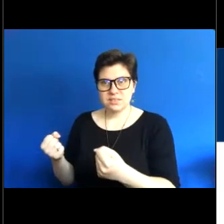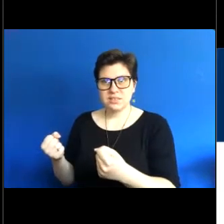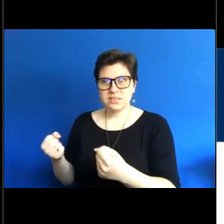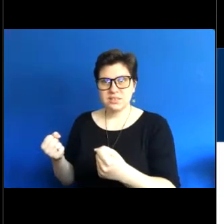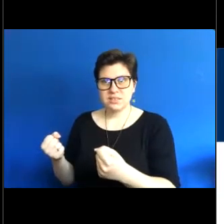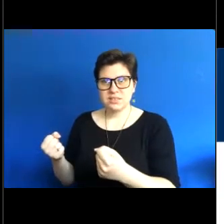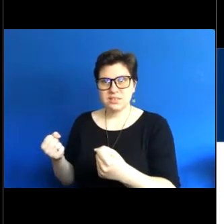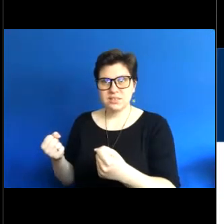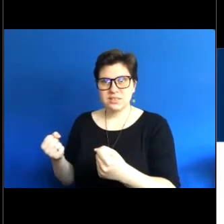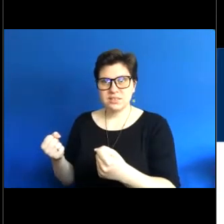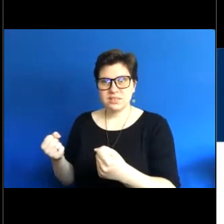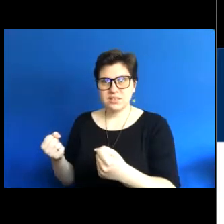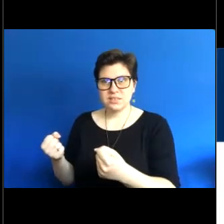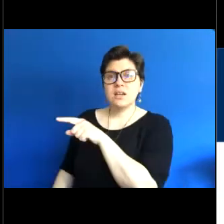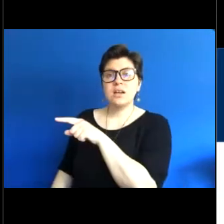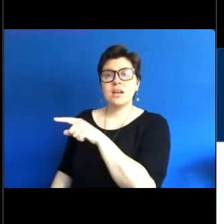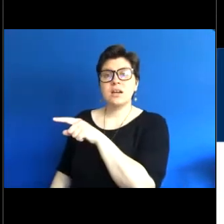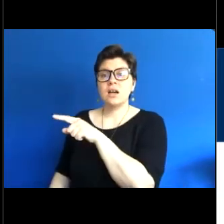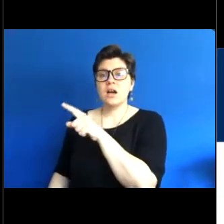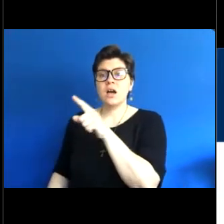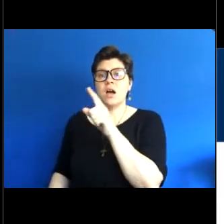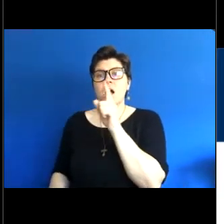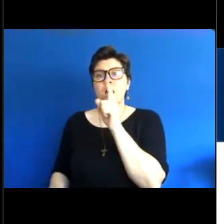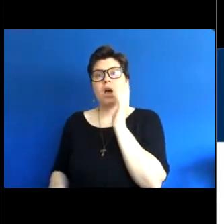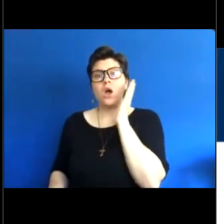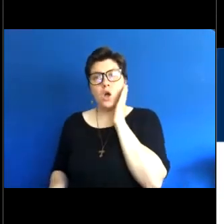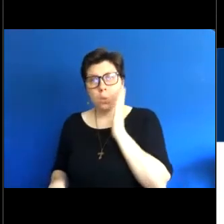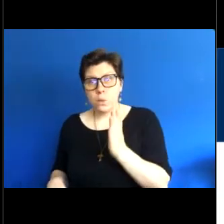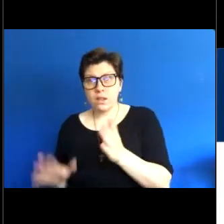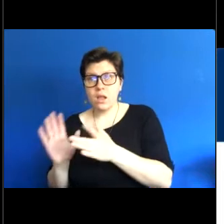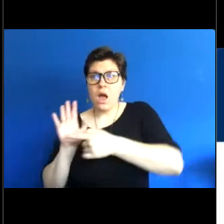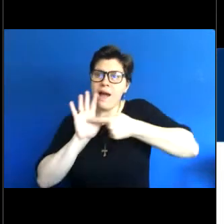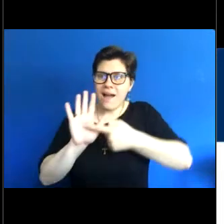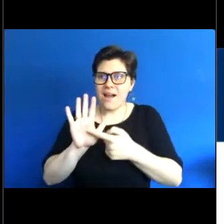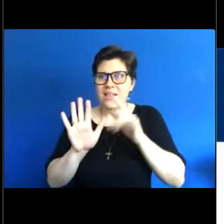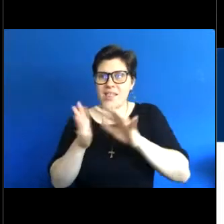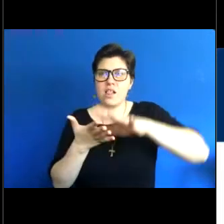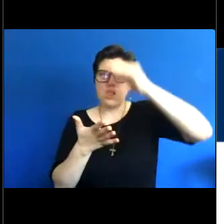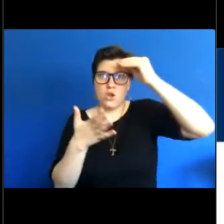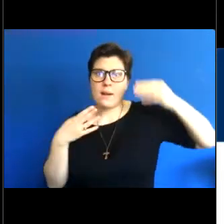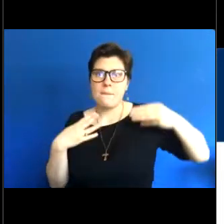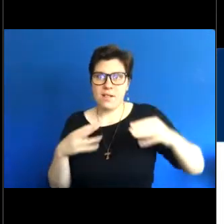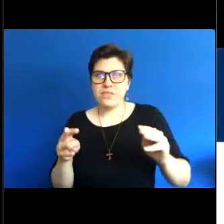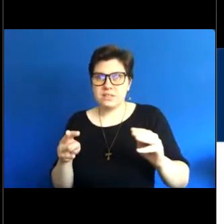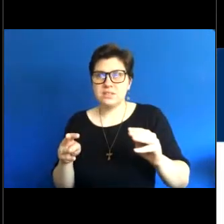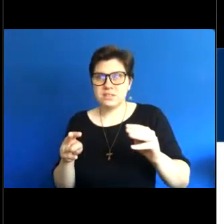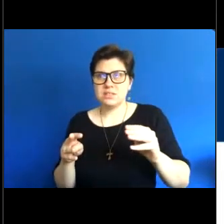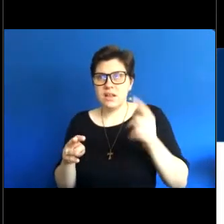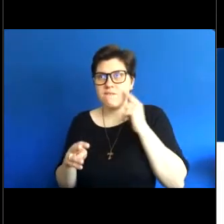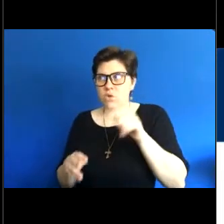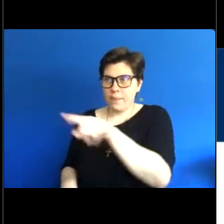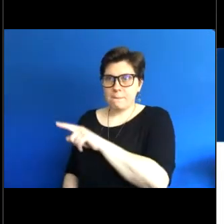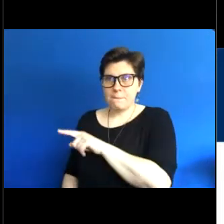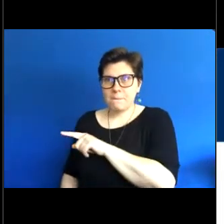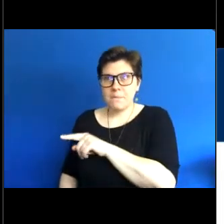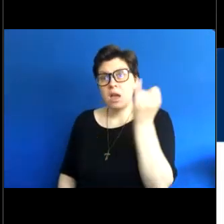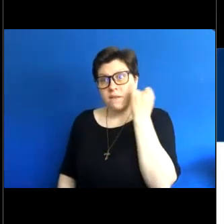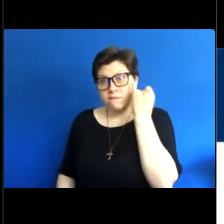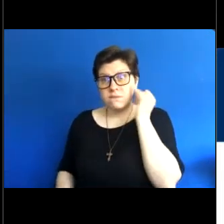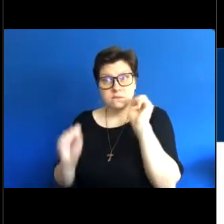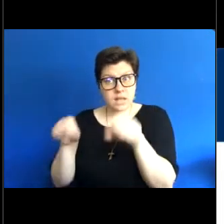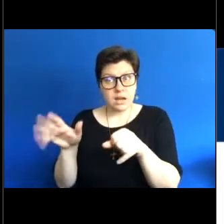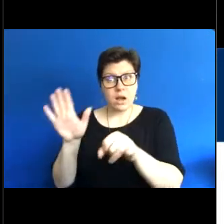are highlighting the learning methods that those children prefer. And so in being able to identify those learning